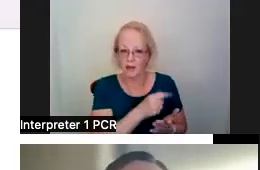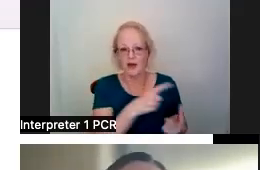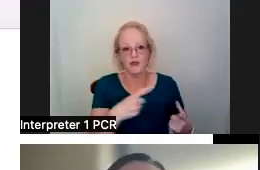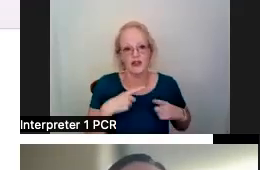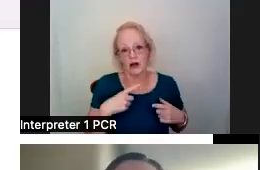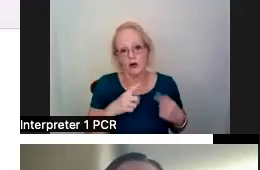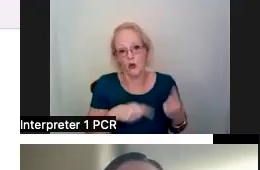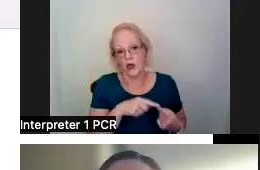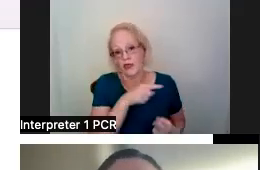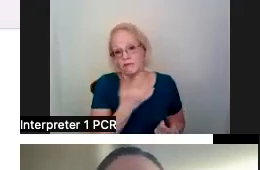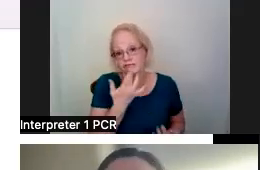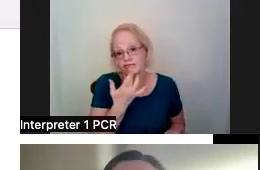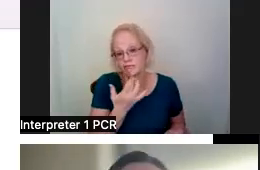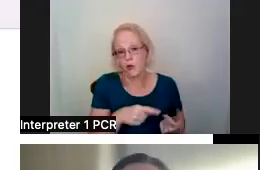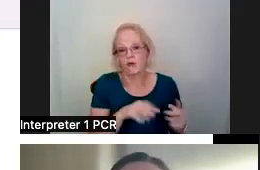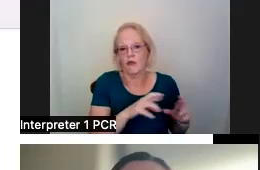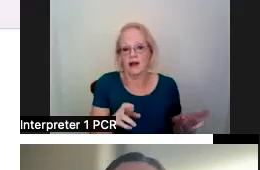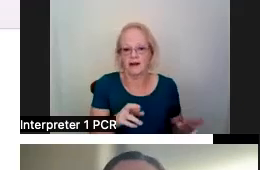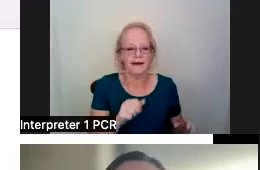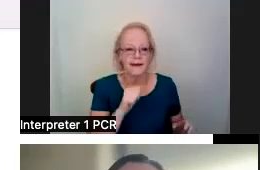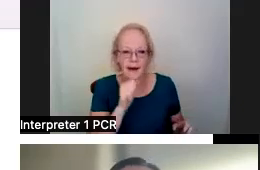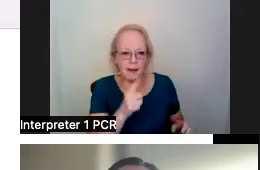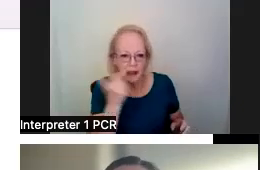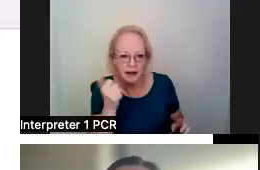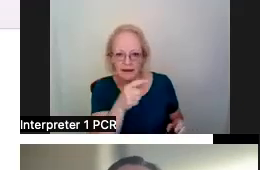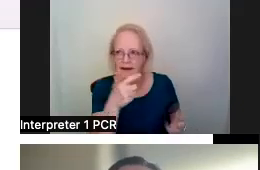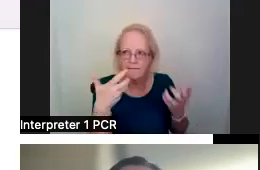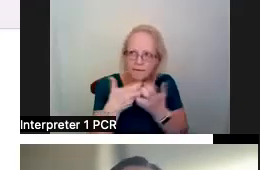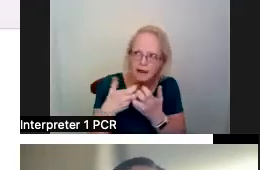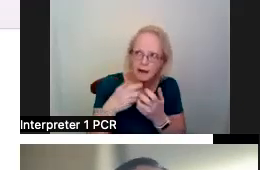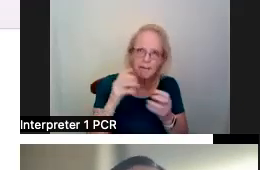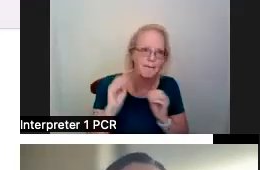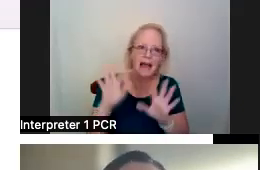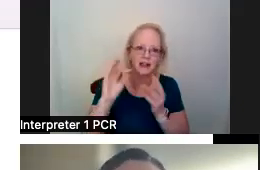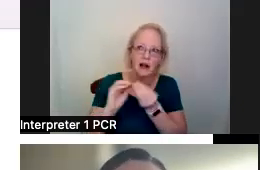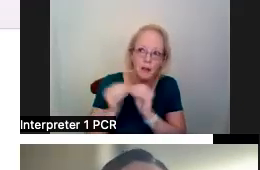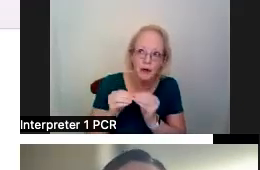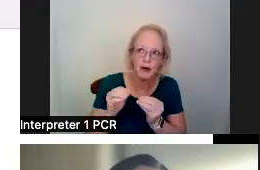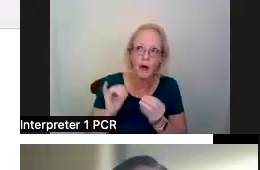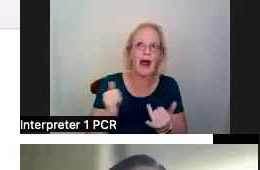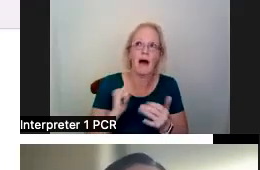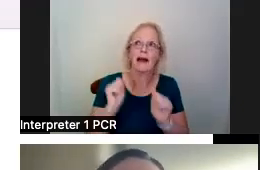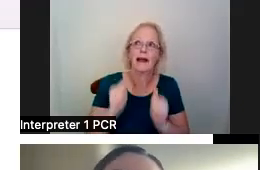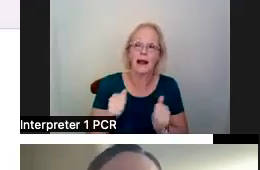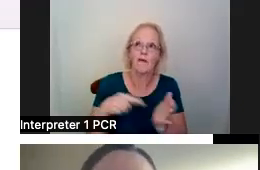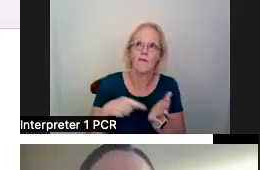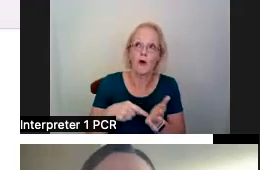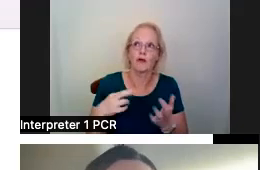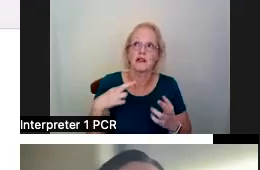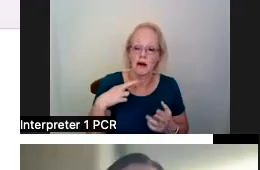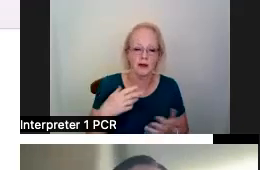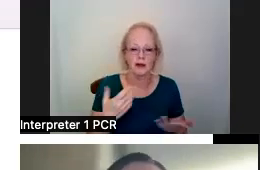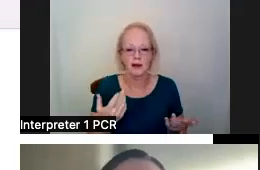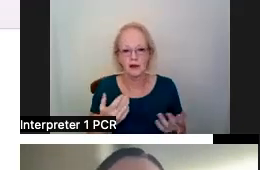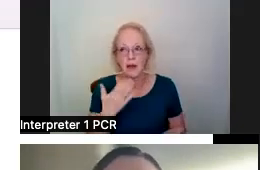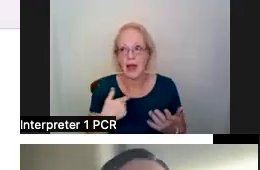ready, not when they hit their magic number as to when they can afford retirement and may have to live